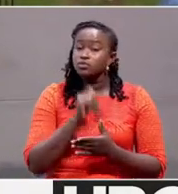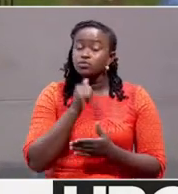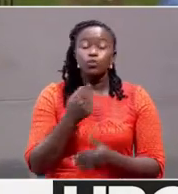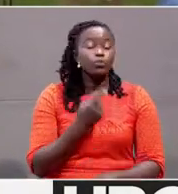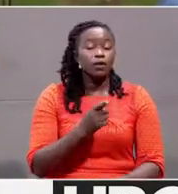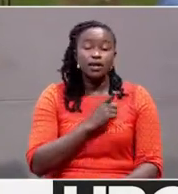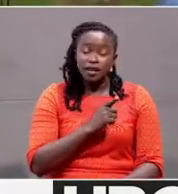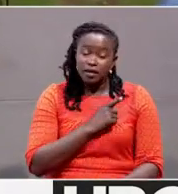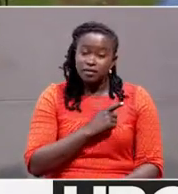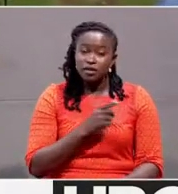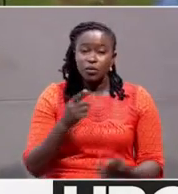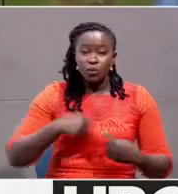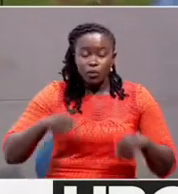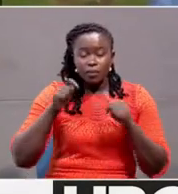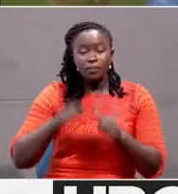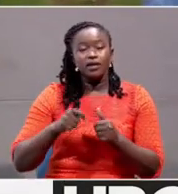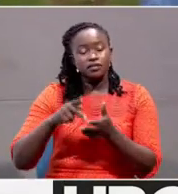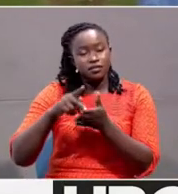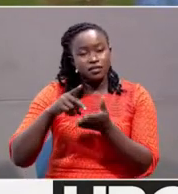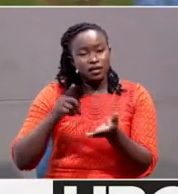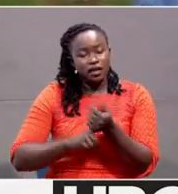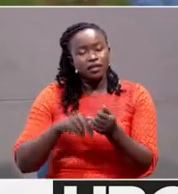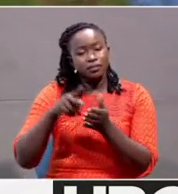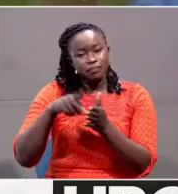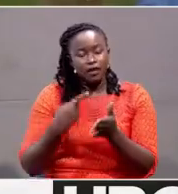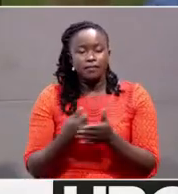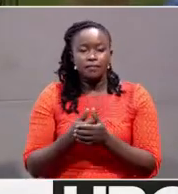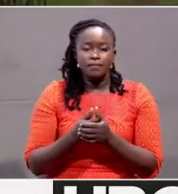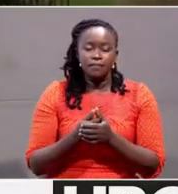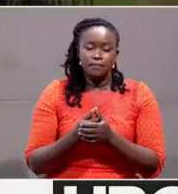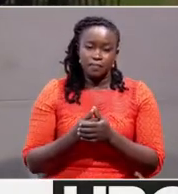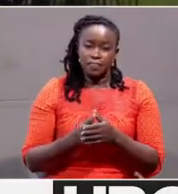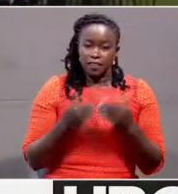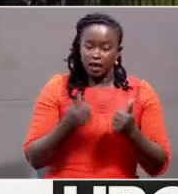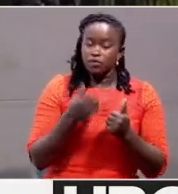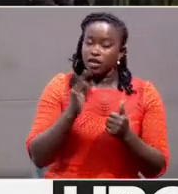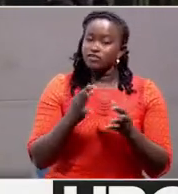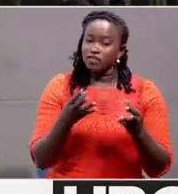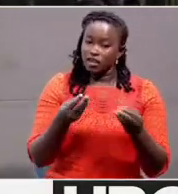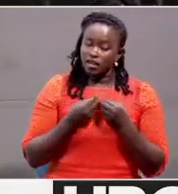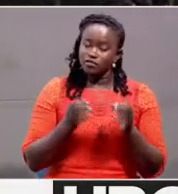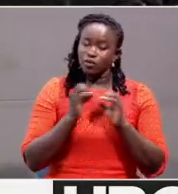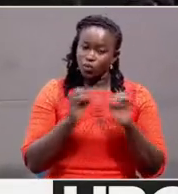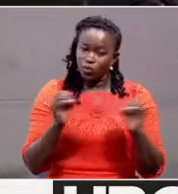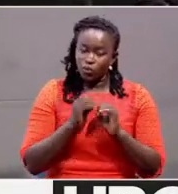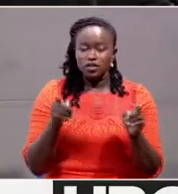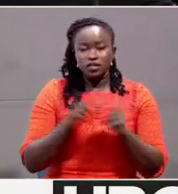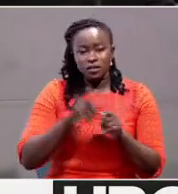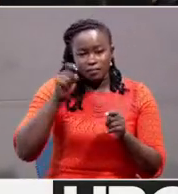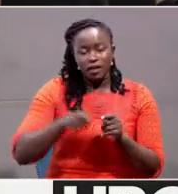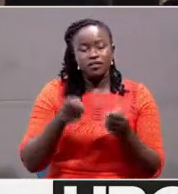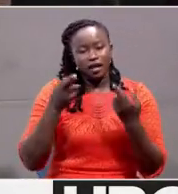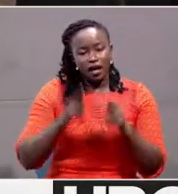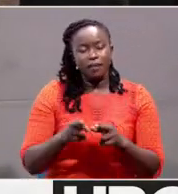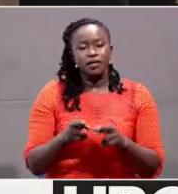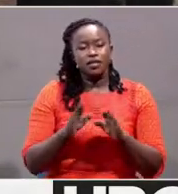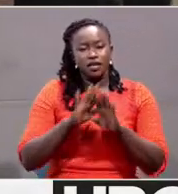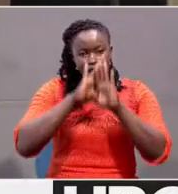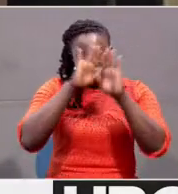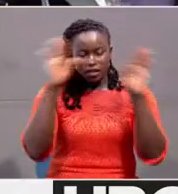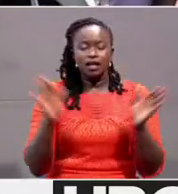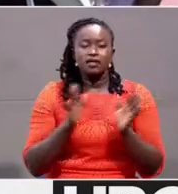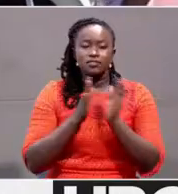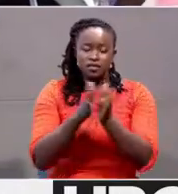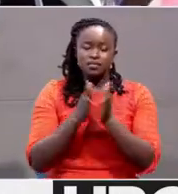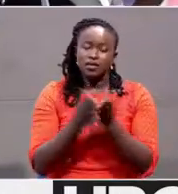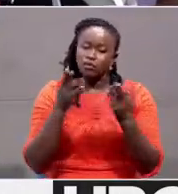We deserve our payments. We deserve them. And if we are not given, there should be a clear